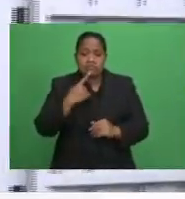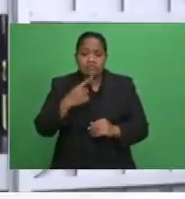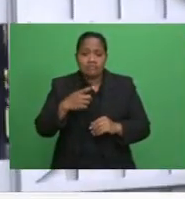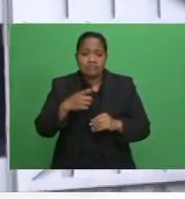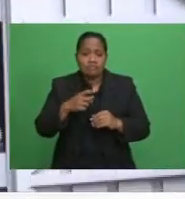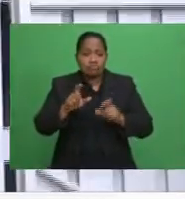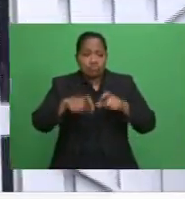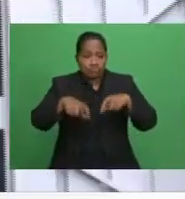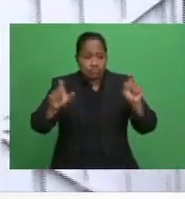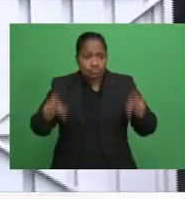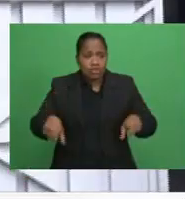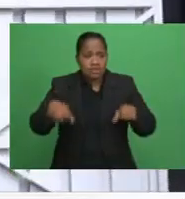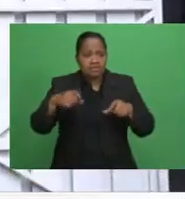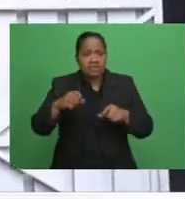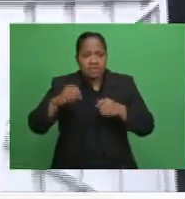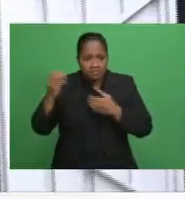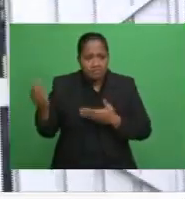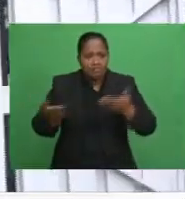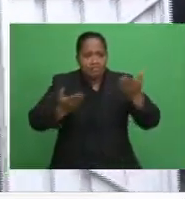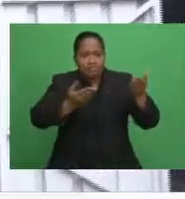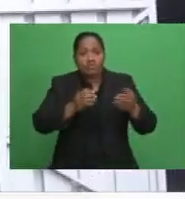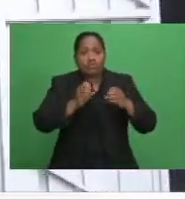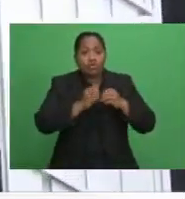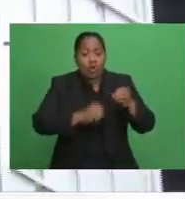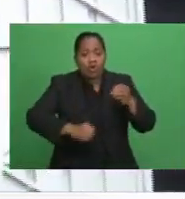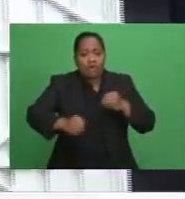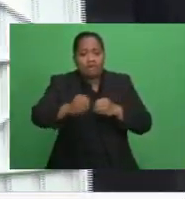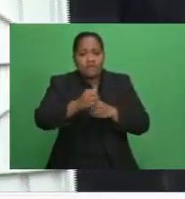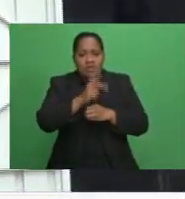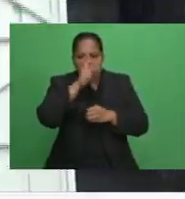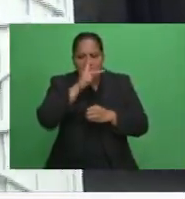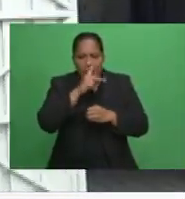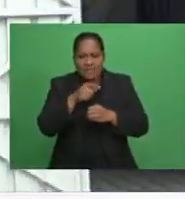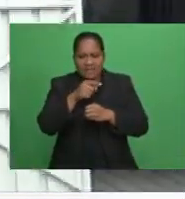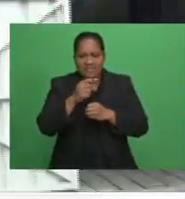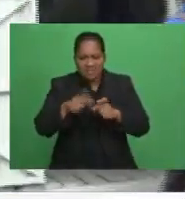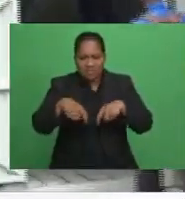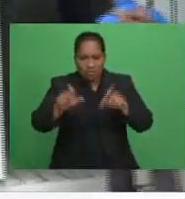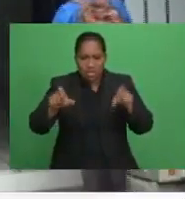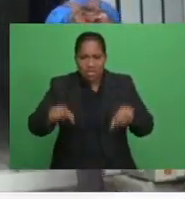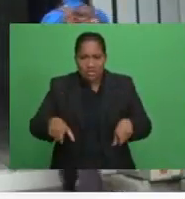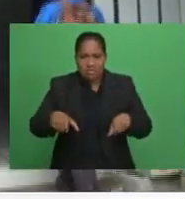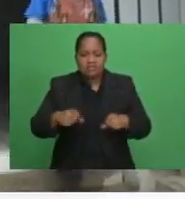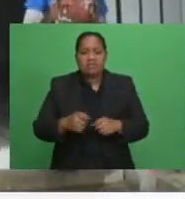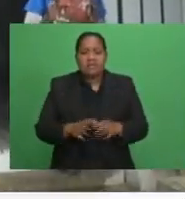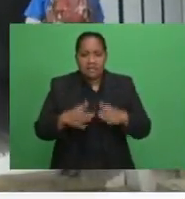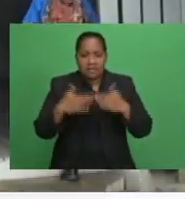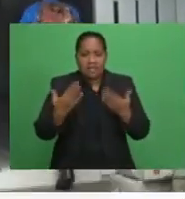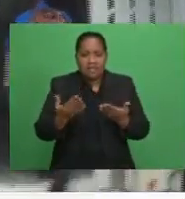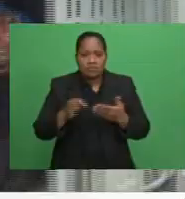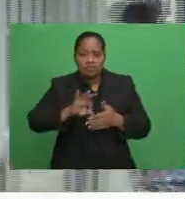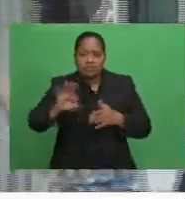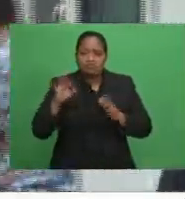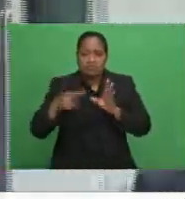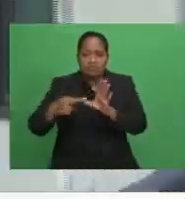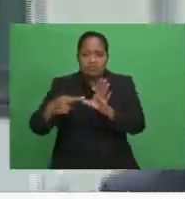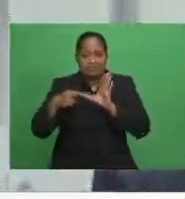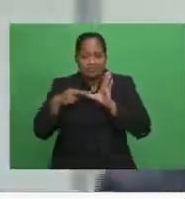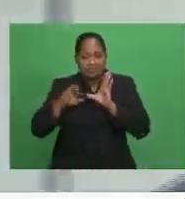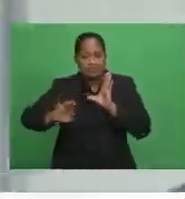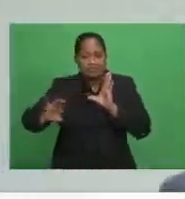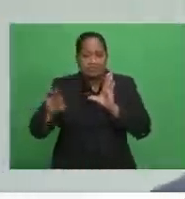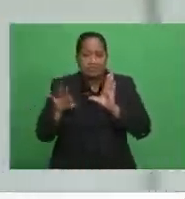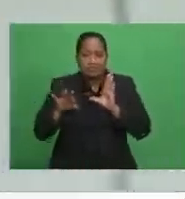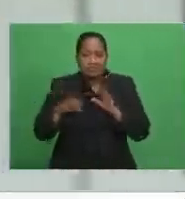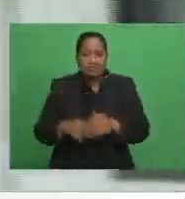representation has been made to the Office of Public Prosecution on the charges, and he has yet to receive a response. The prosecution has